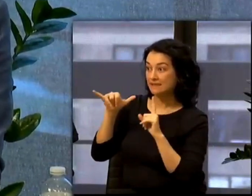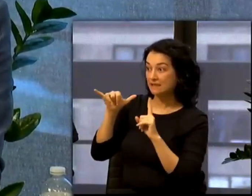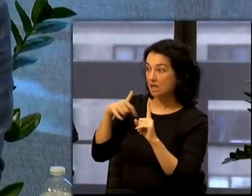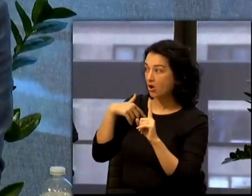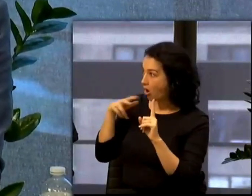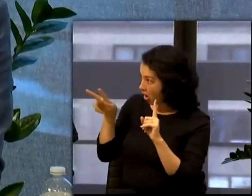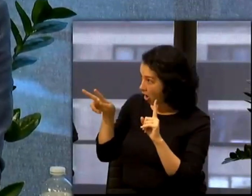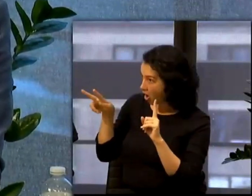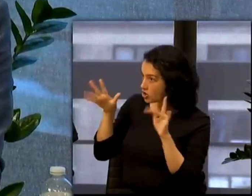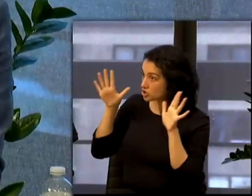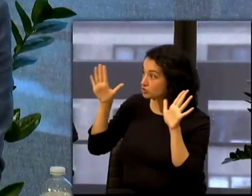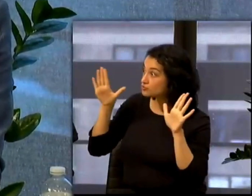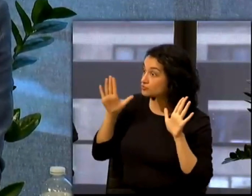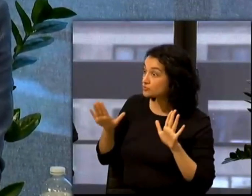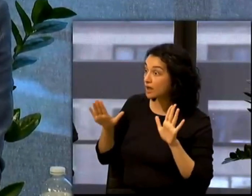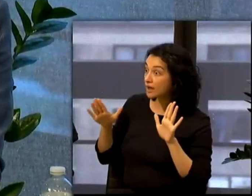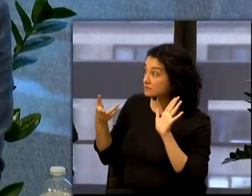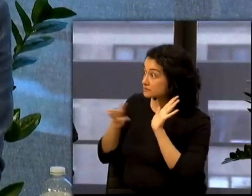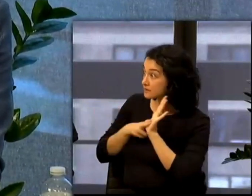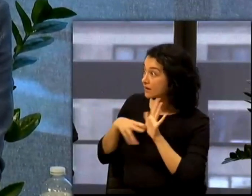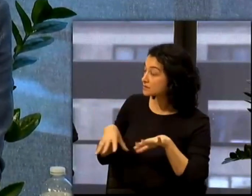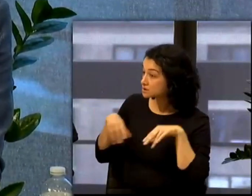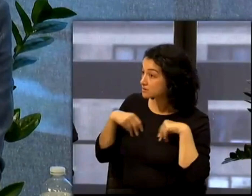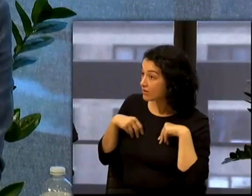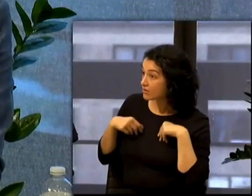on structural discrimination against